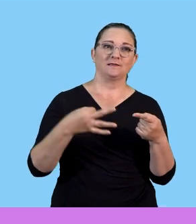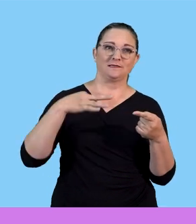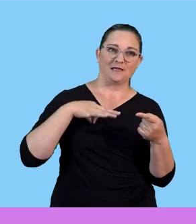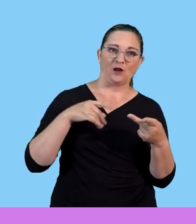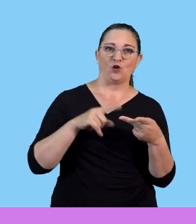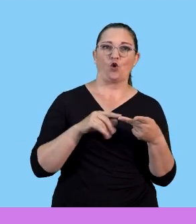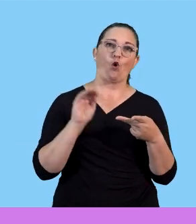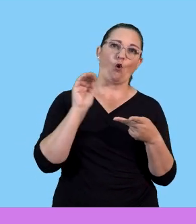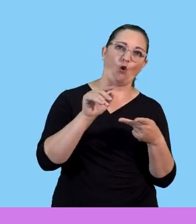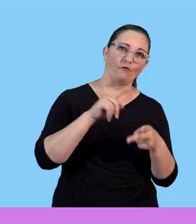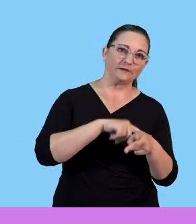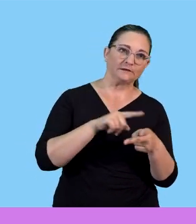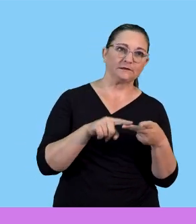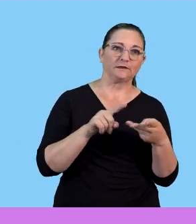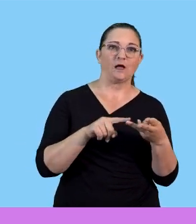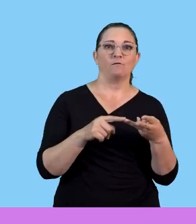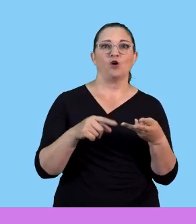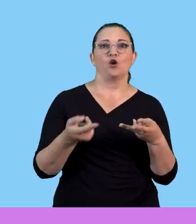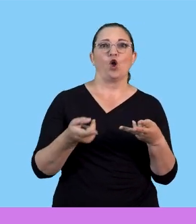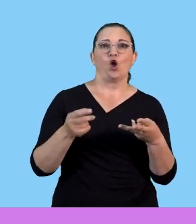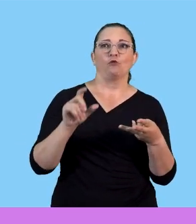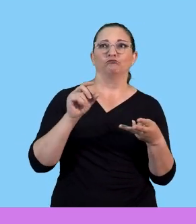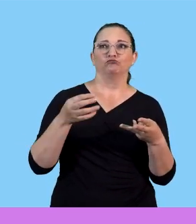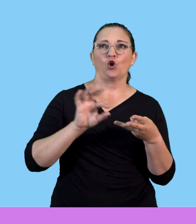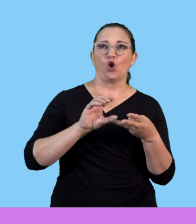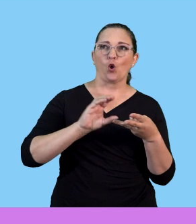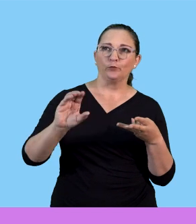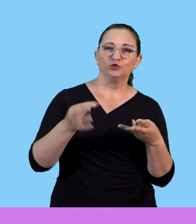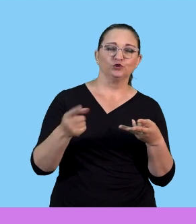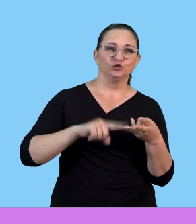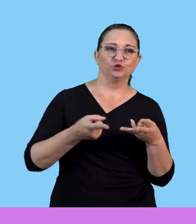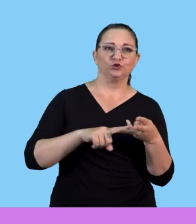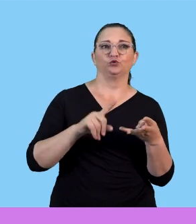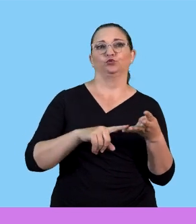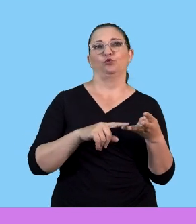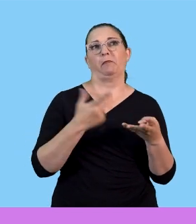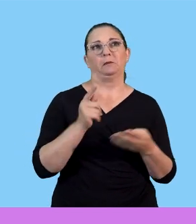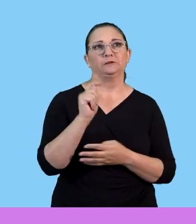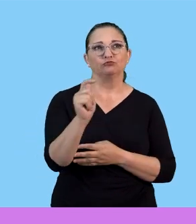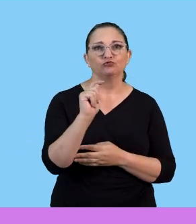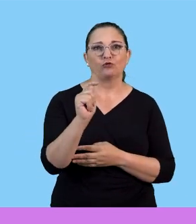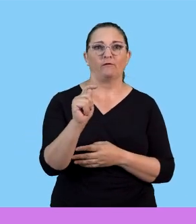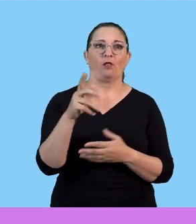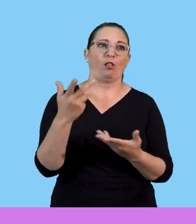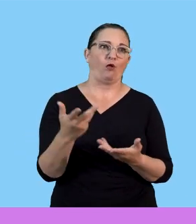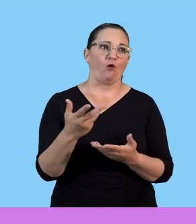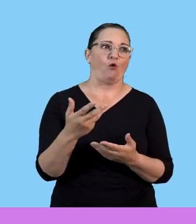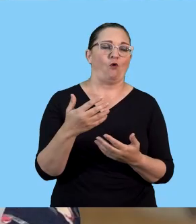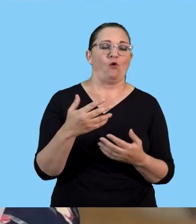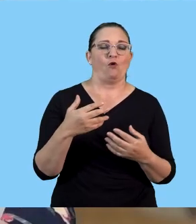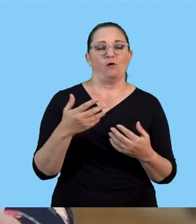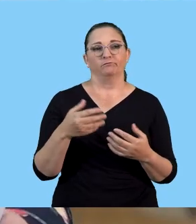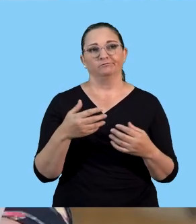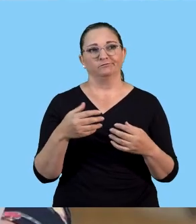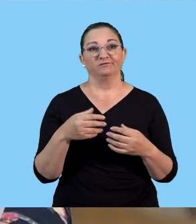salary, overtime hours, commission, and other benefits like travel allowance, housing allowance, or